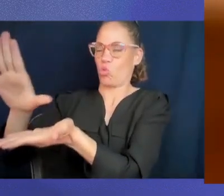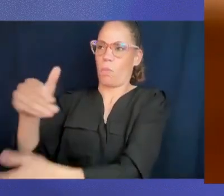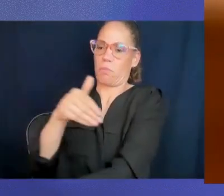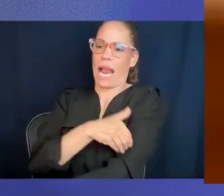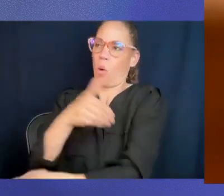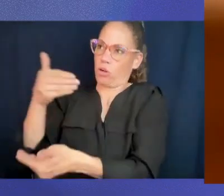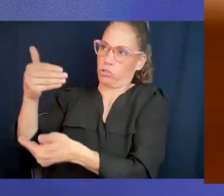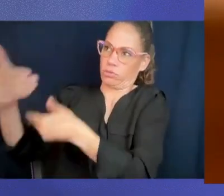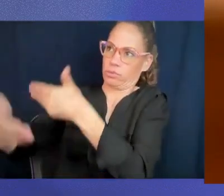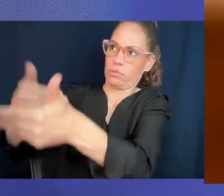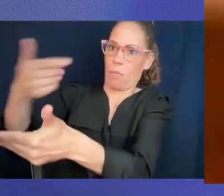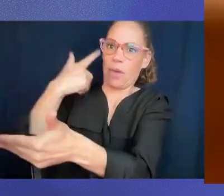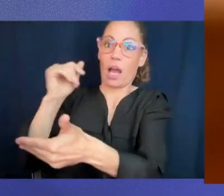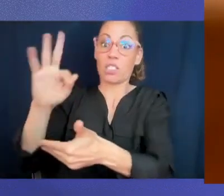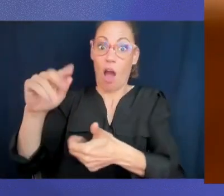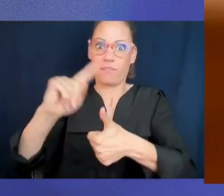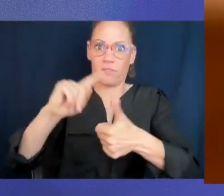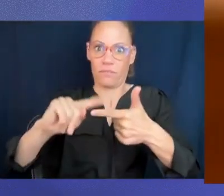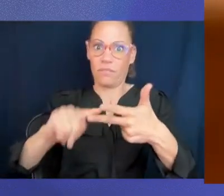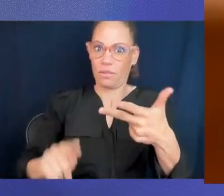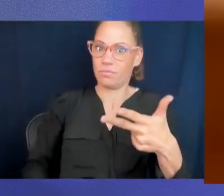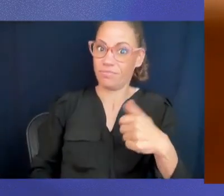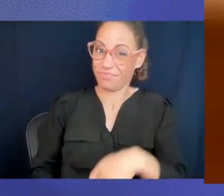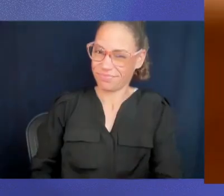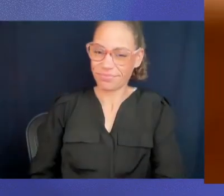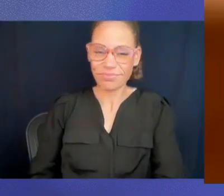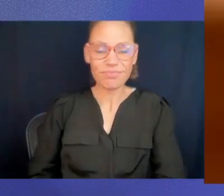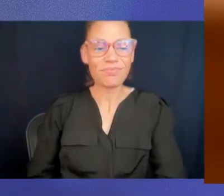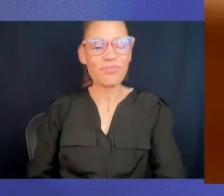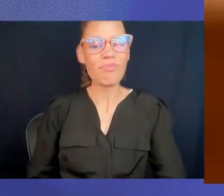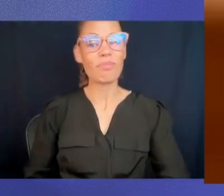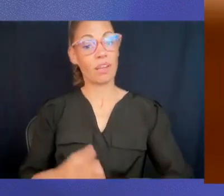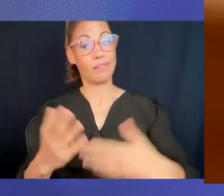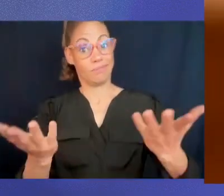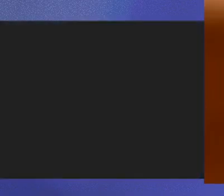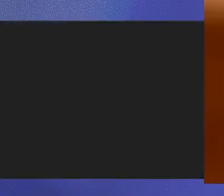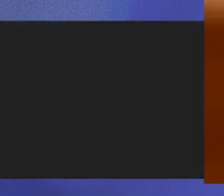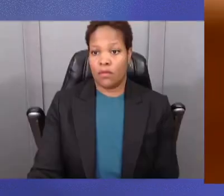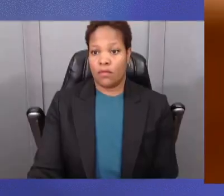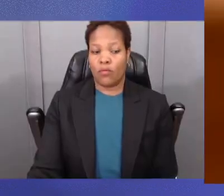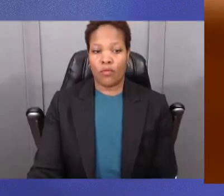was familiar to me growing up. My father was a doctor in a small